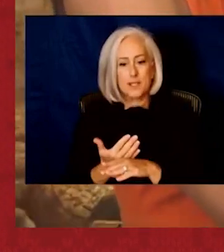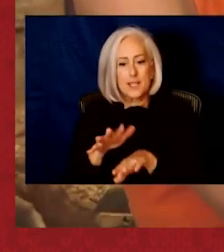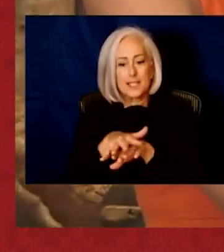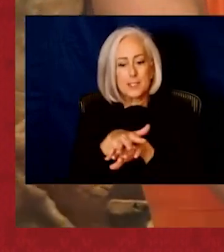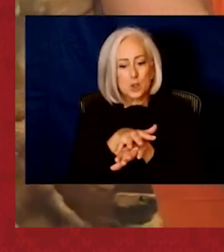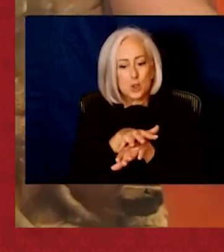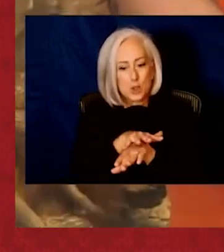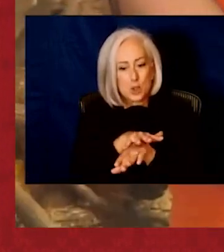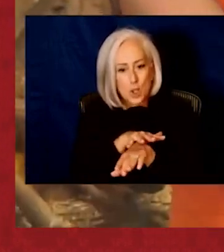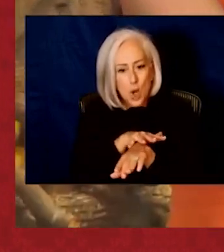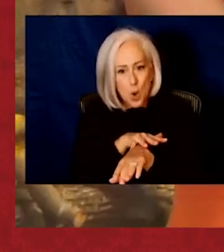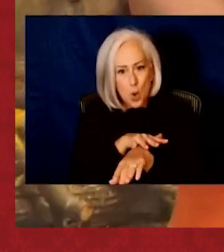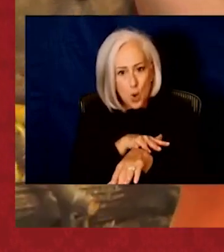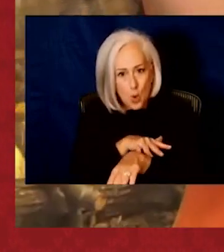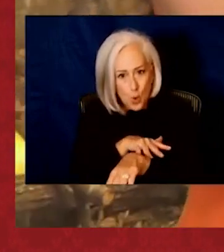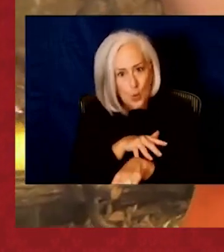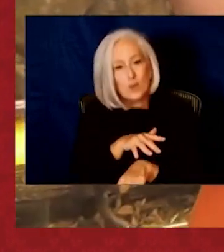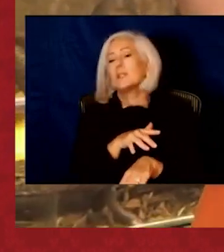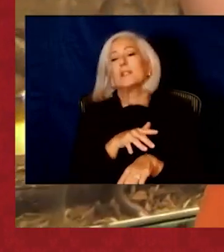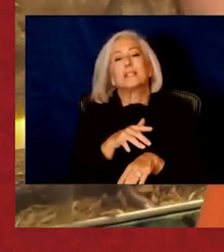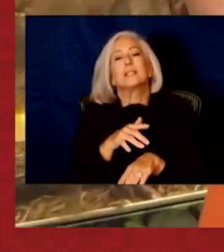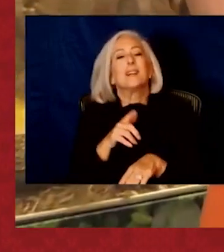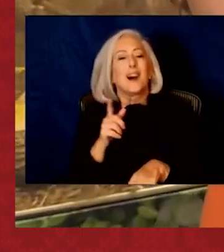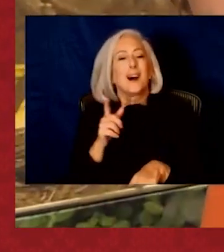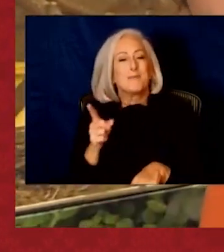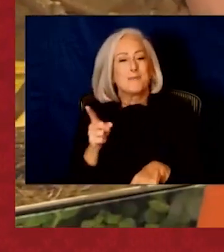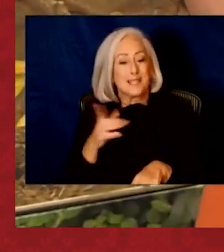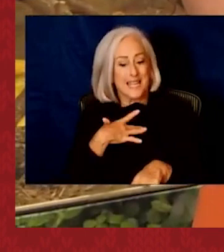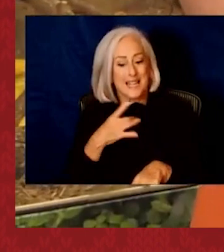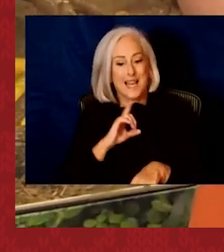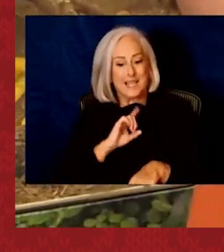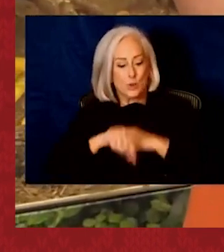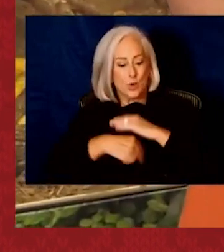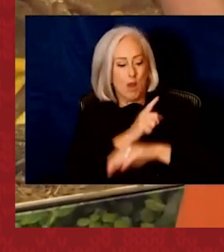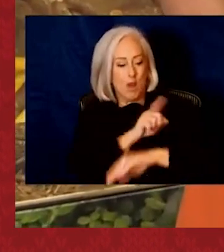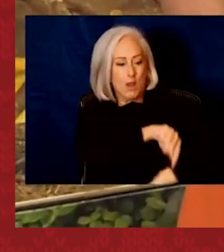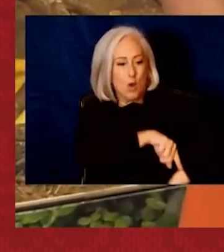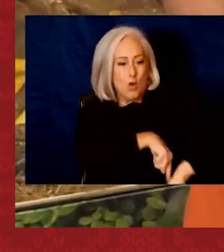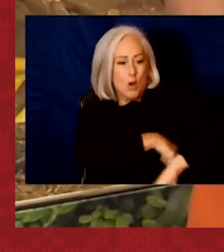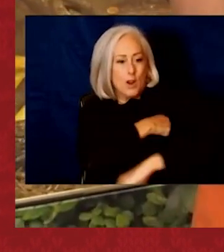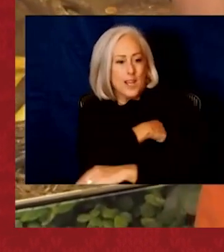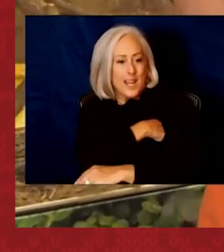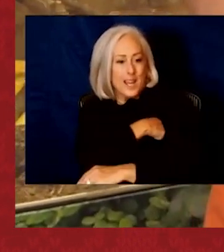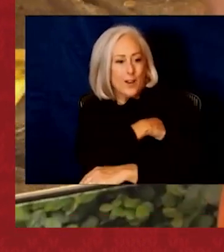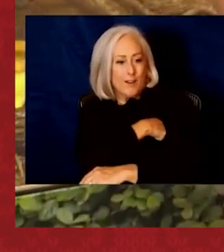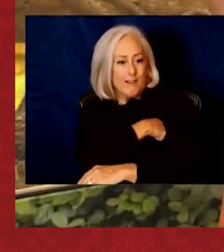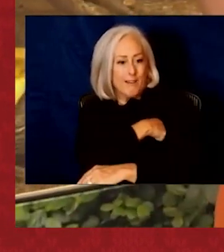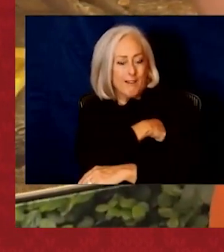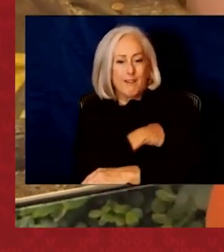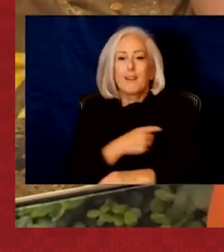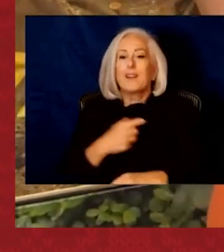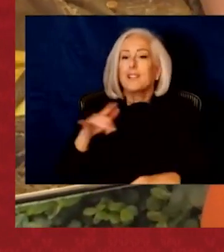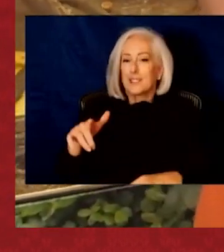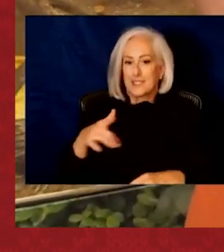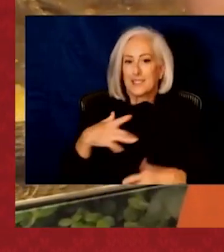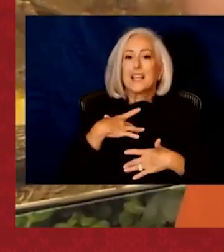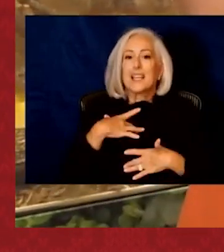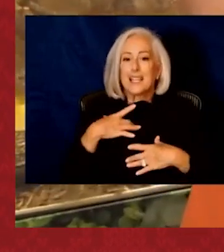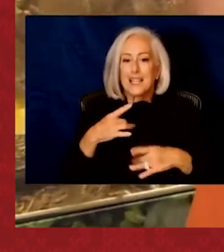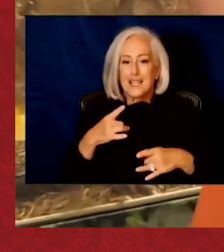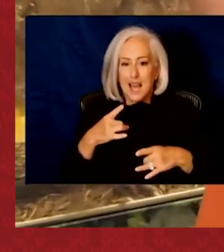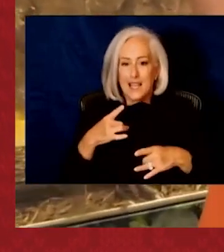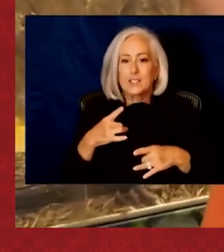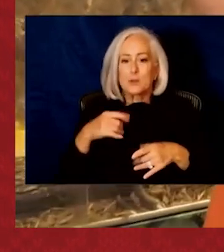your armpit. I let him burrow. You burrow in your pit. Is that because he likes to burrow in the sand all the time? Yeah, they're lion weight predators. What